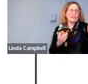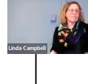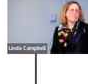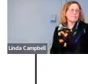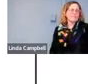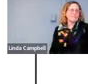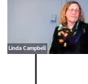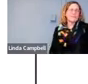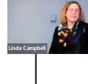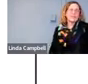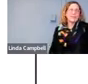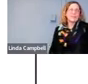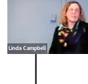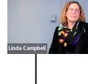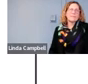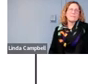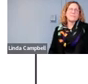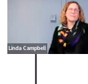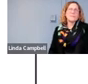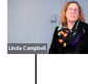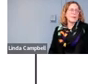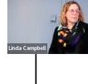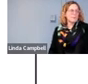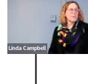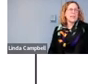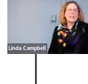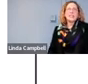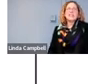It's just following the theory.